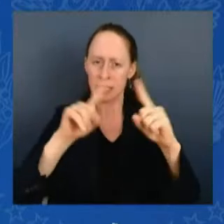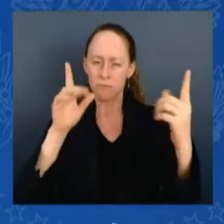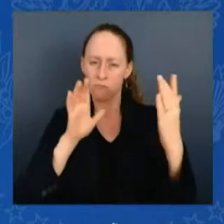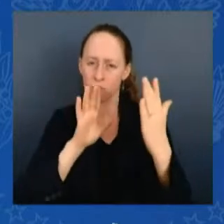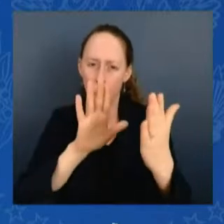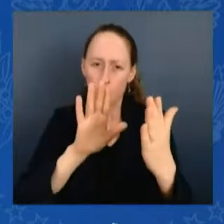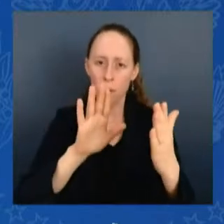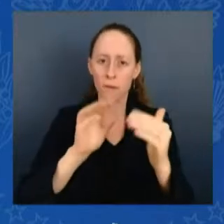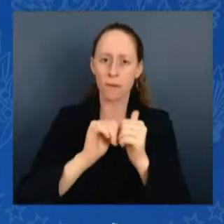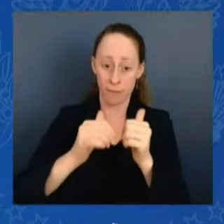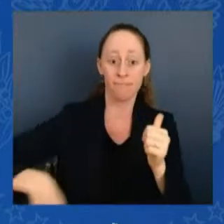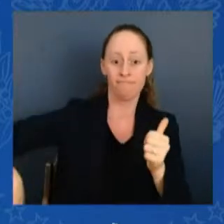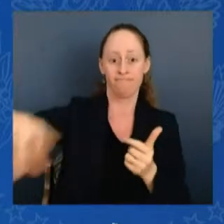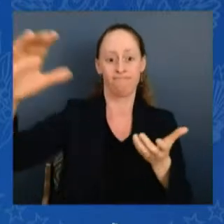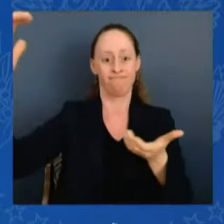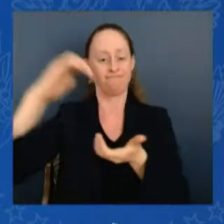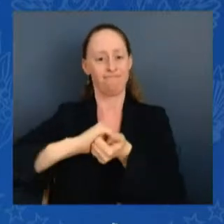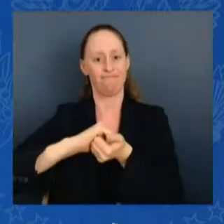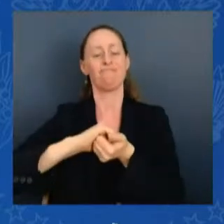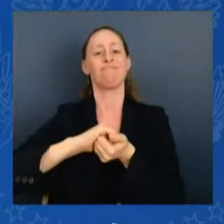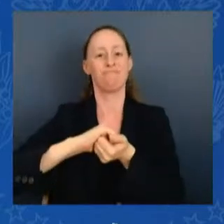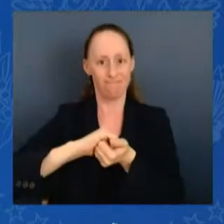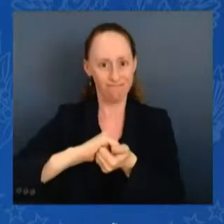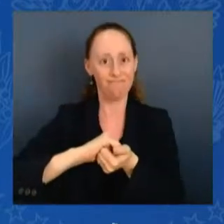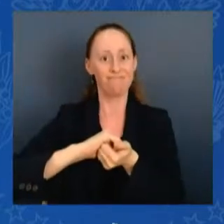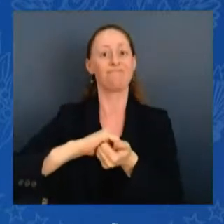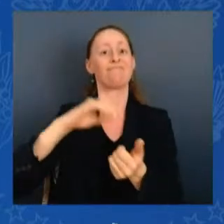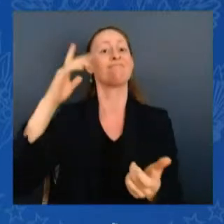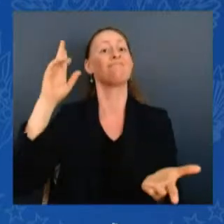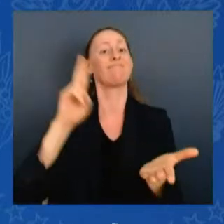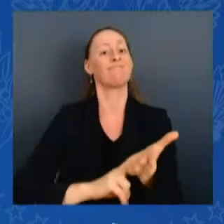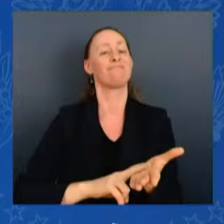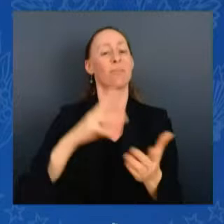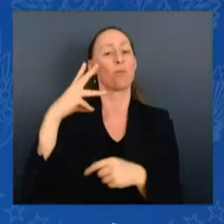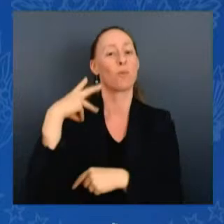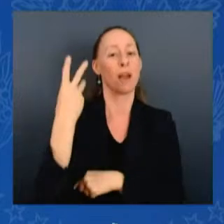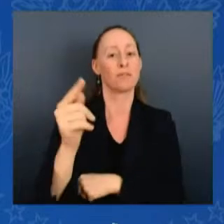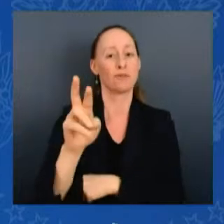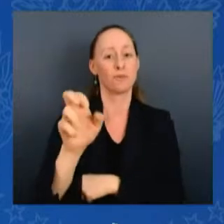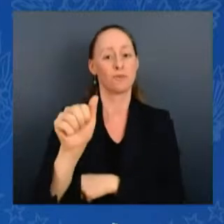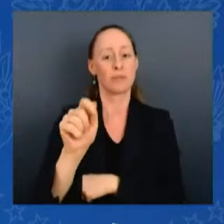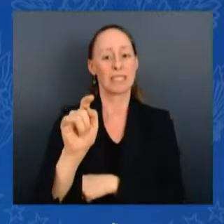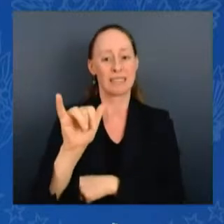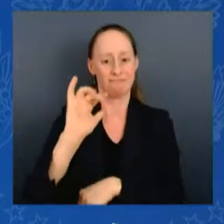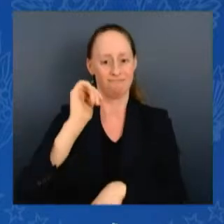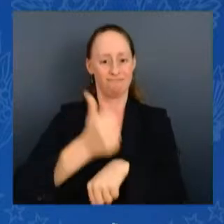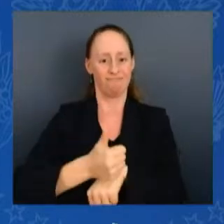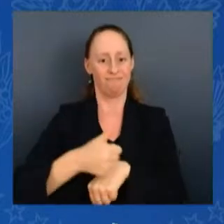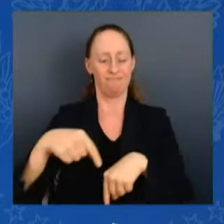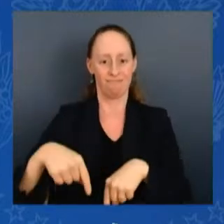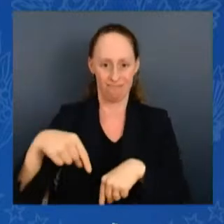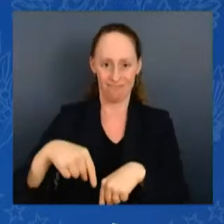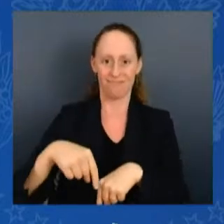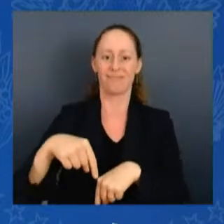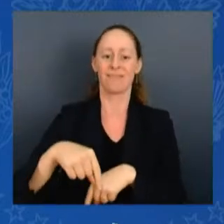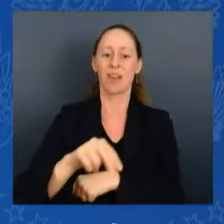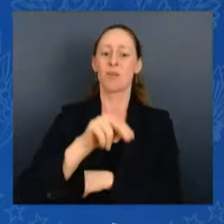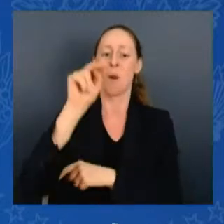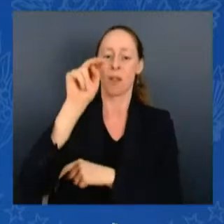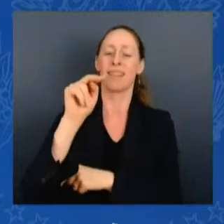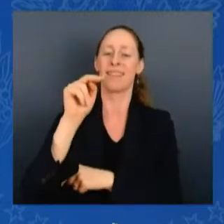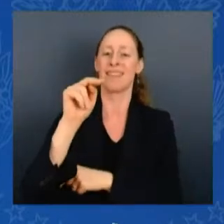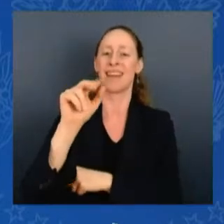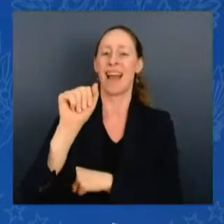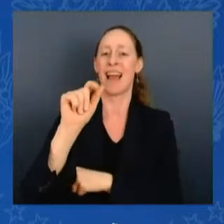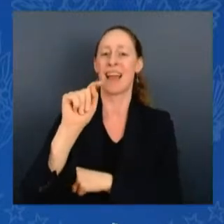Washington Treaty and created the North Atlantic Treaty Organization, the single greatest, most